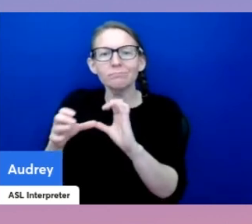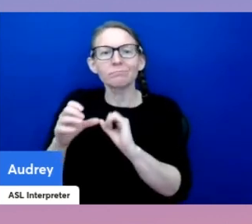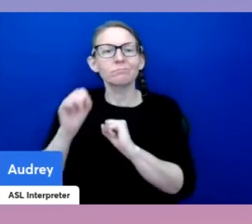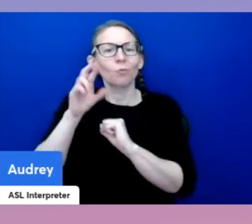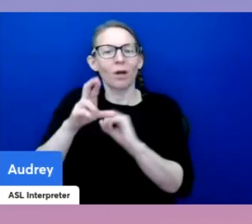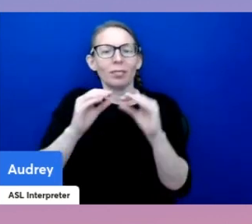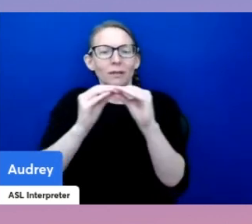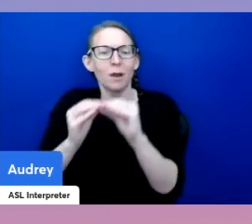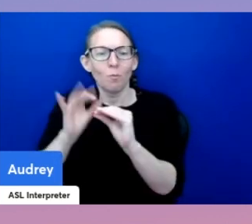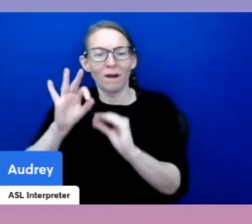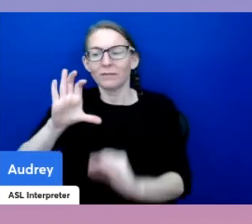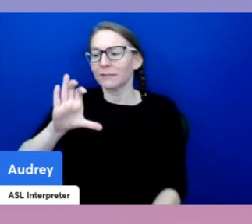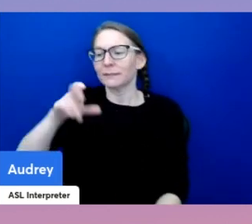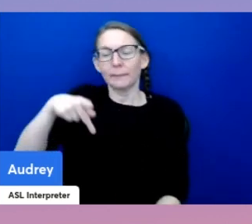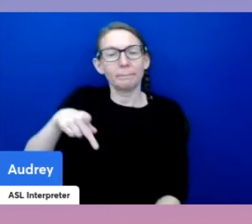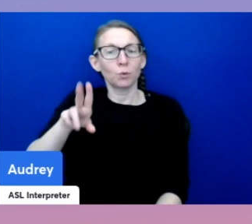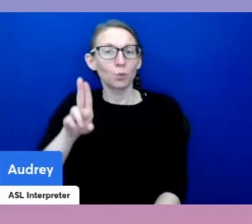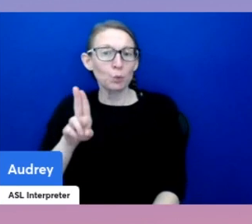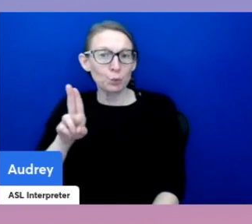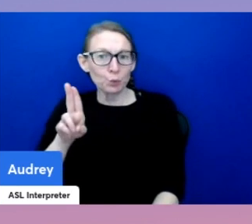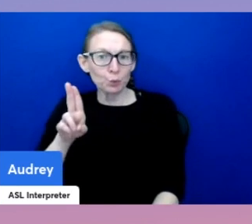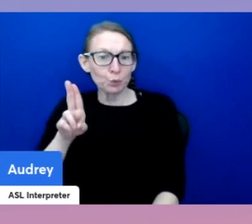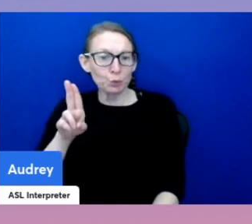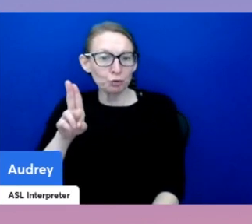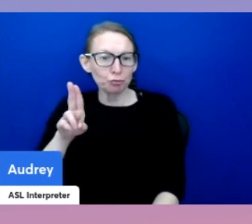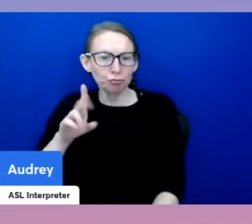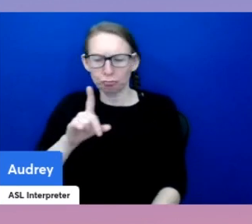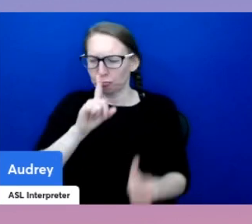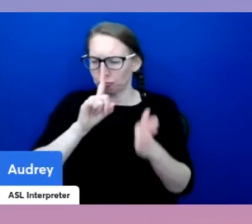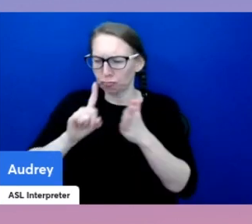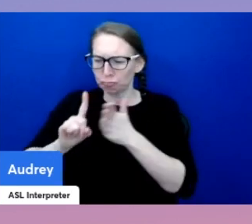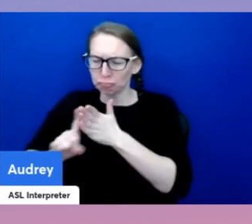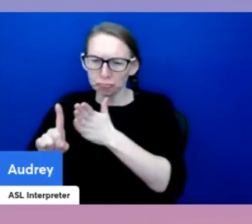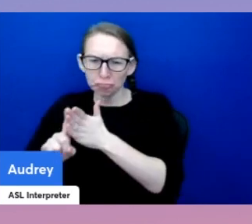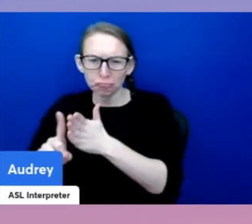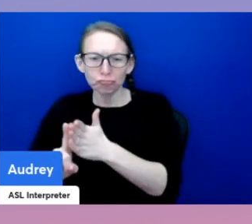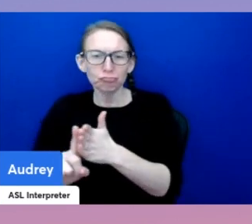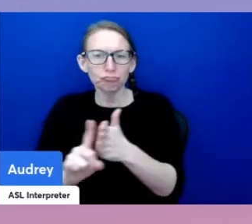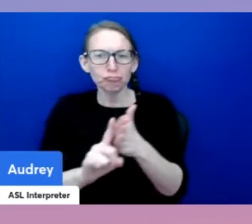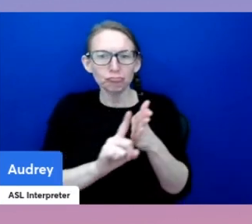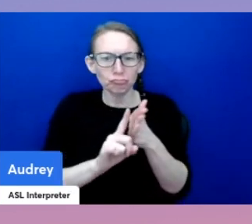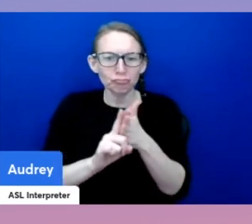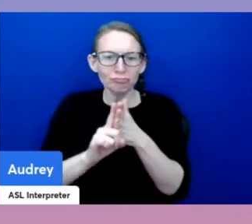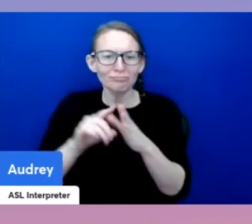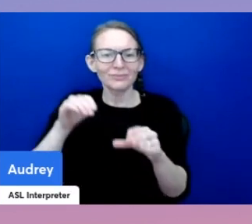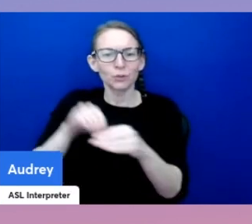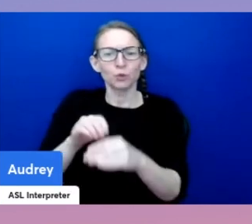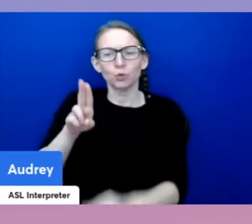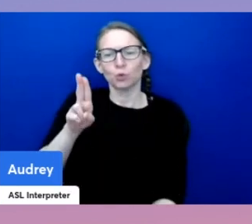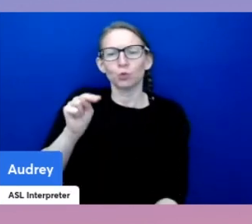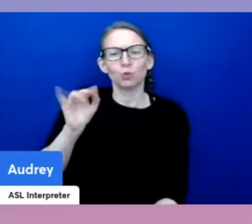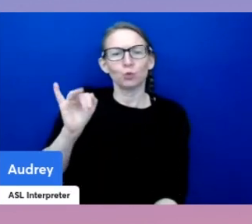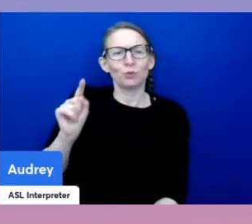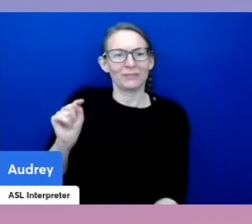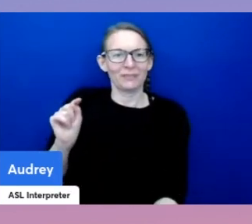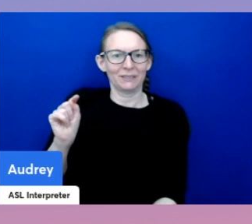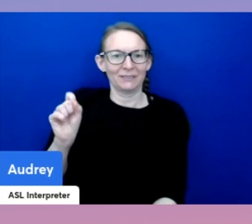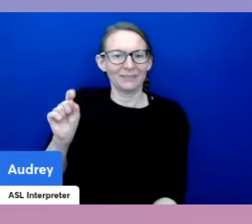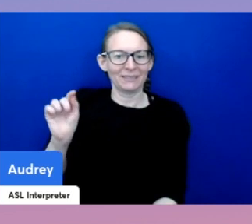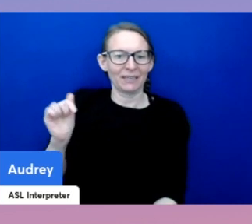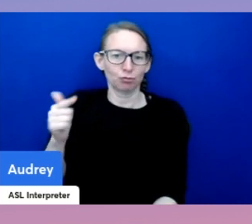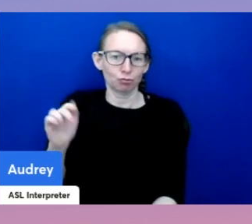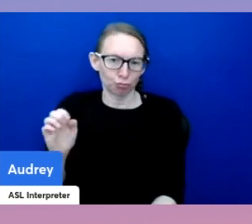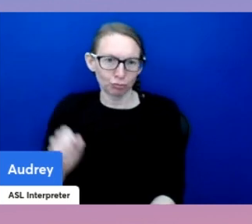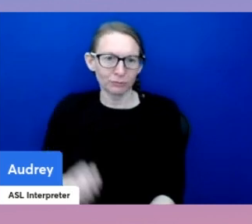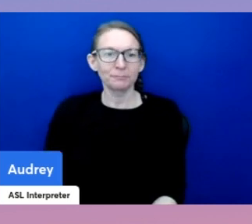CPU, etc. You can just check in unit steps. But different when you want